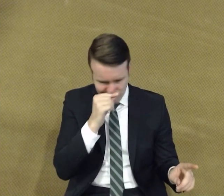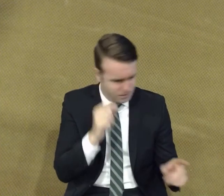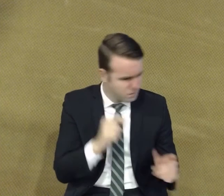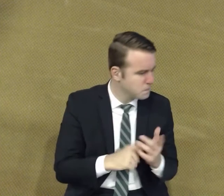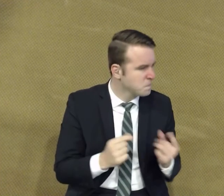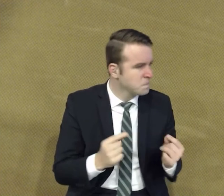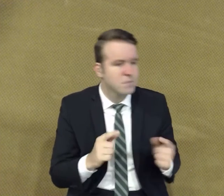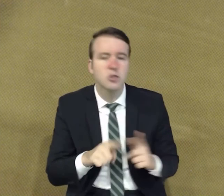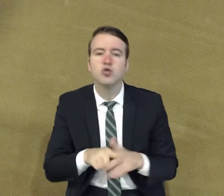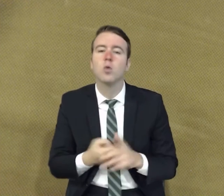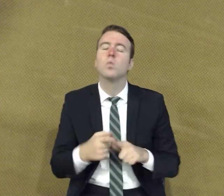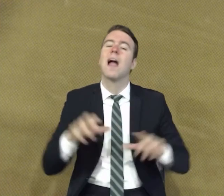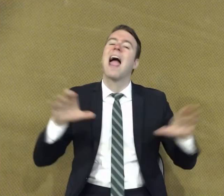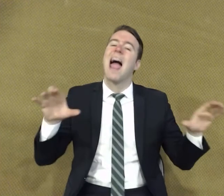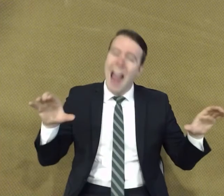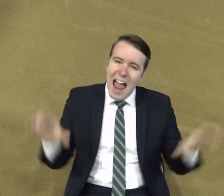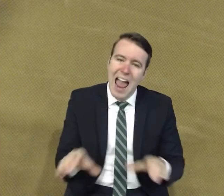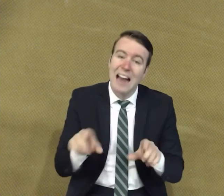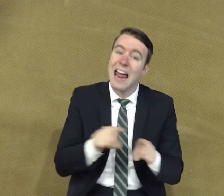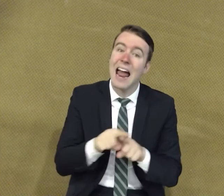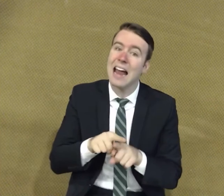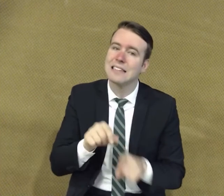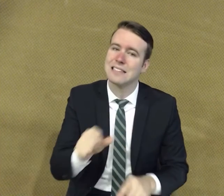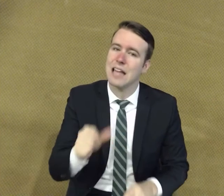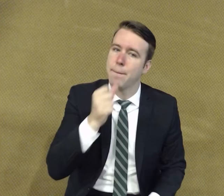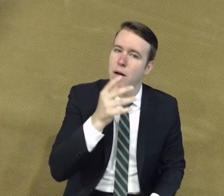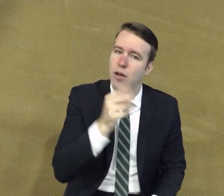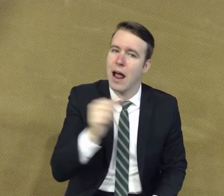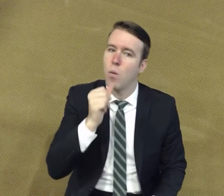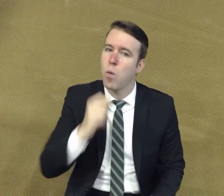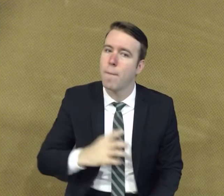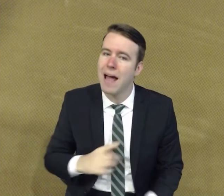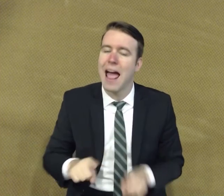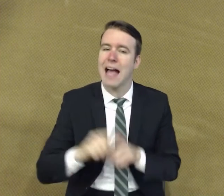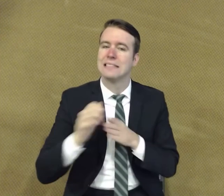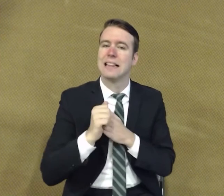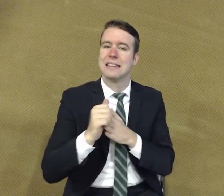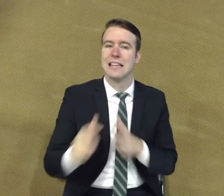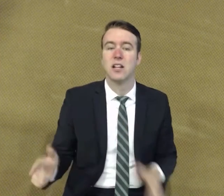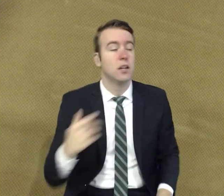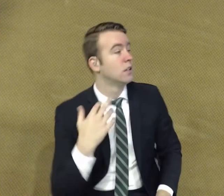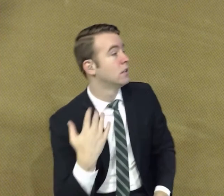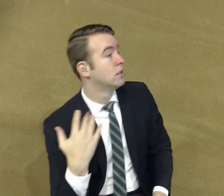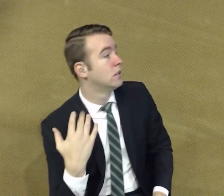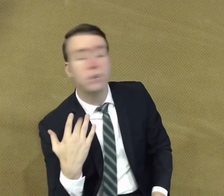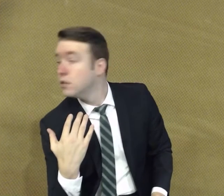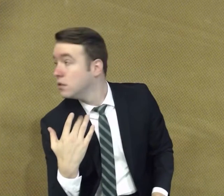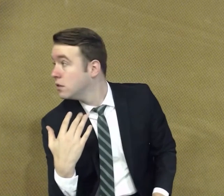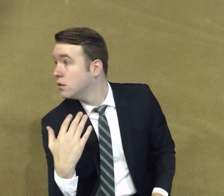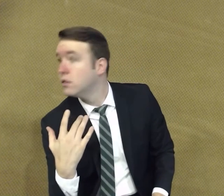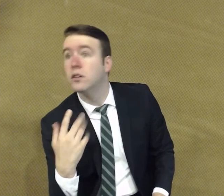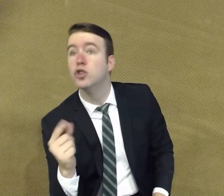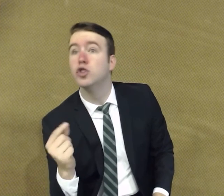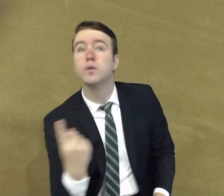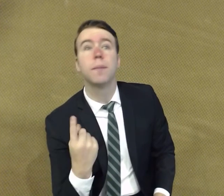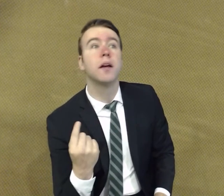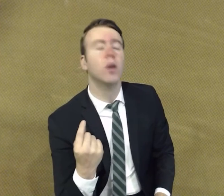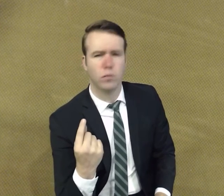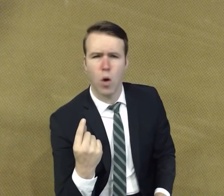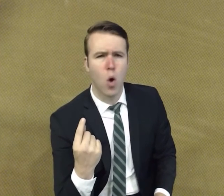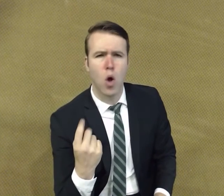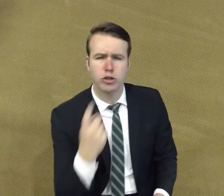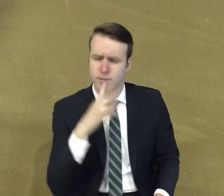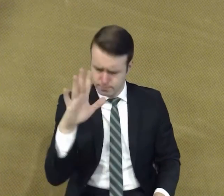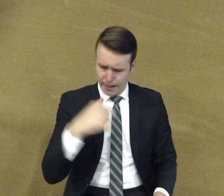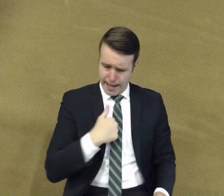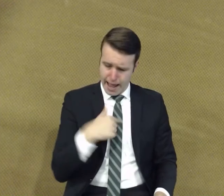act as a woman and as a mother and as a leader and quit waiting on everybody else to do it. Until she said,